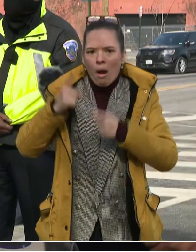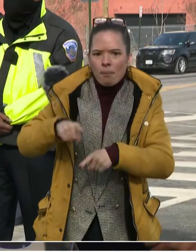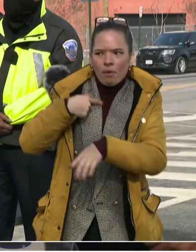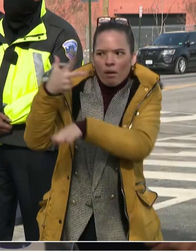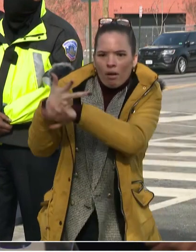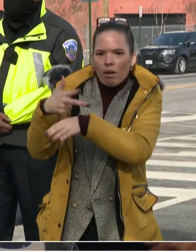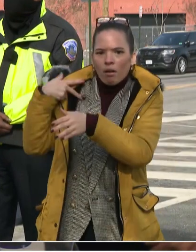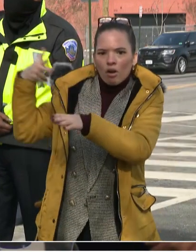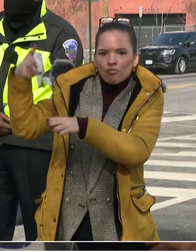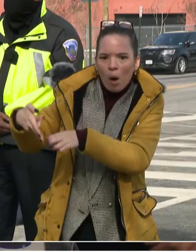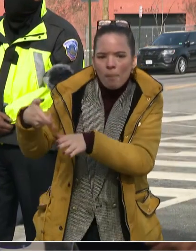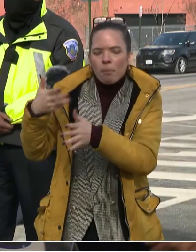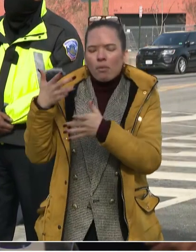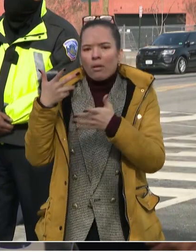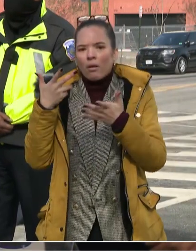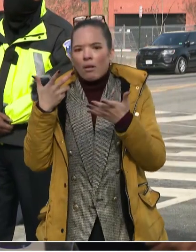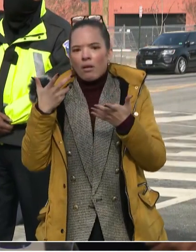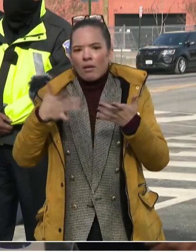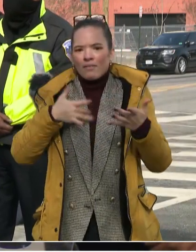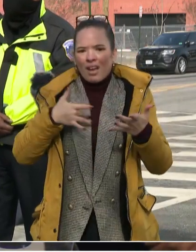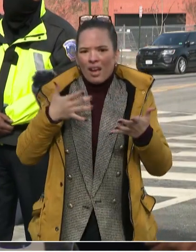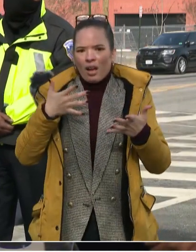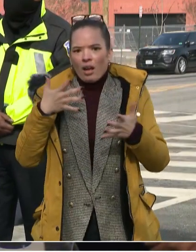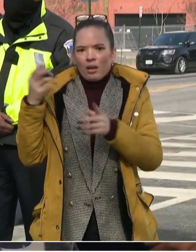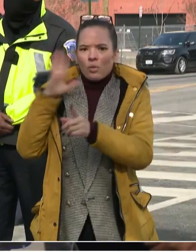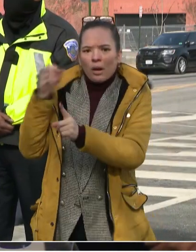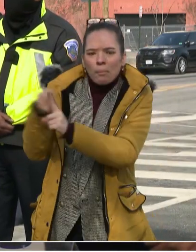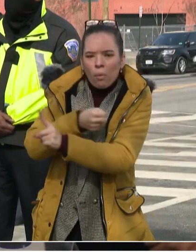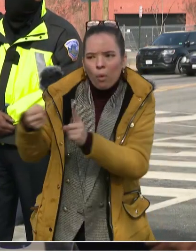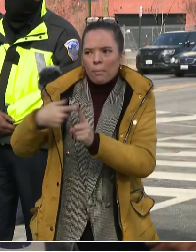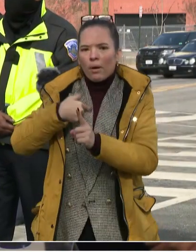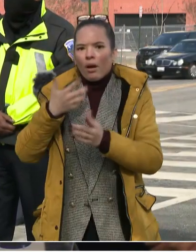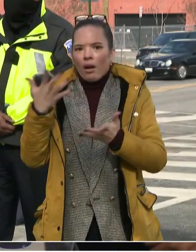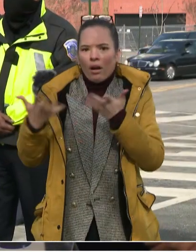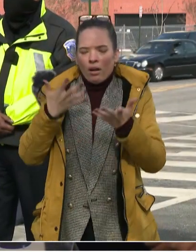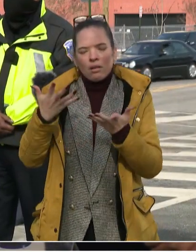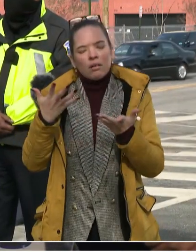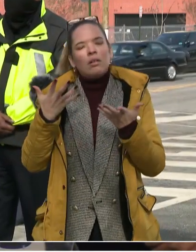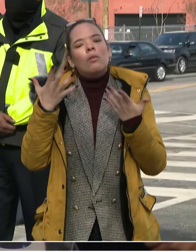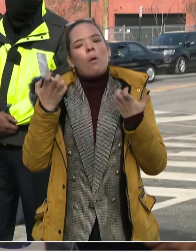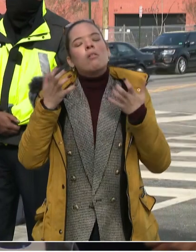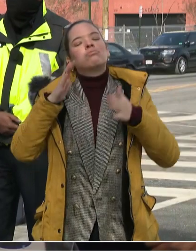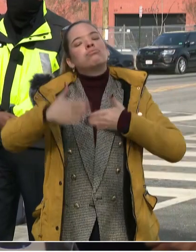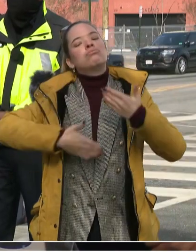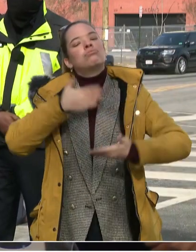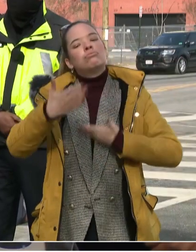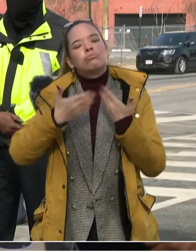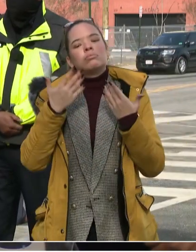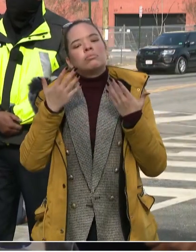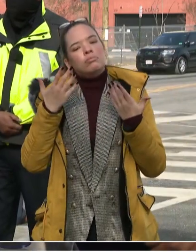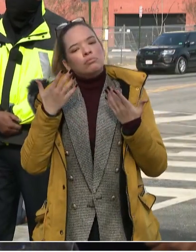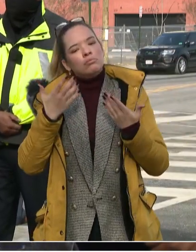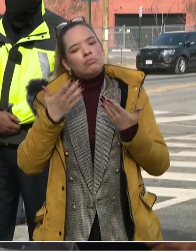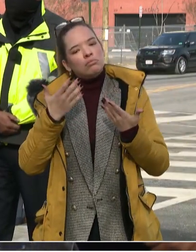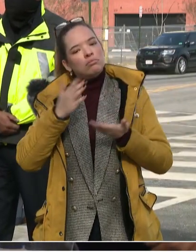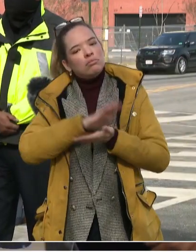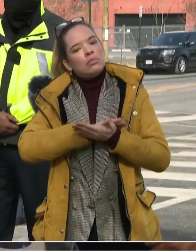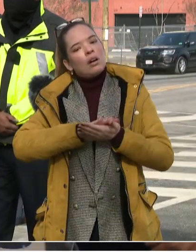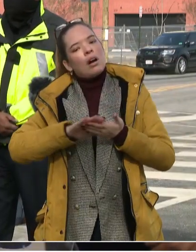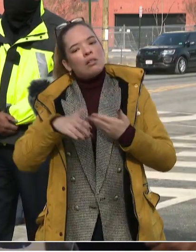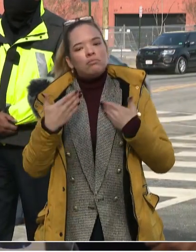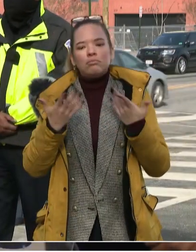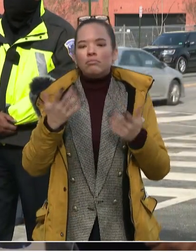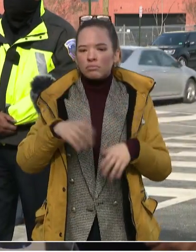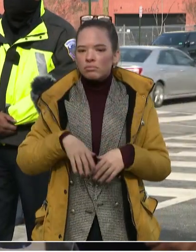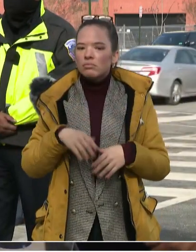of your home without being attacked. The freedom to go about your daily life. And so we want both justice and we want